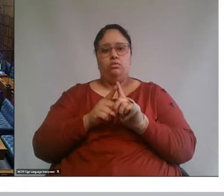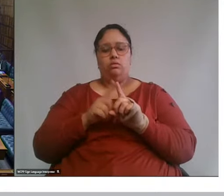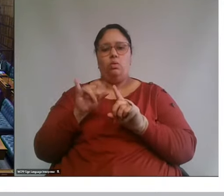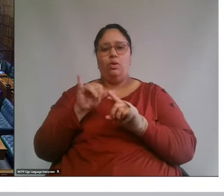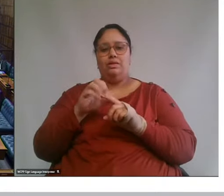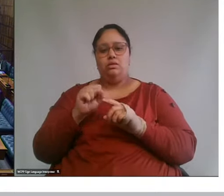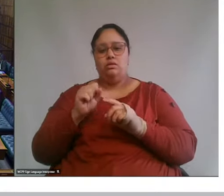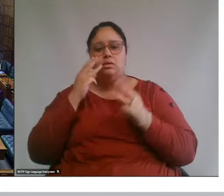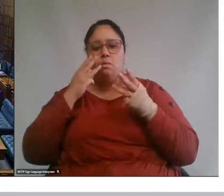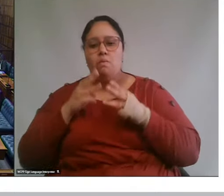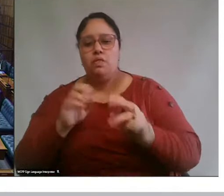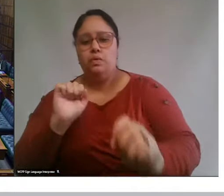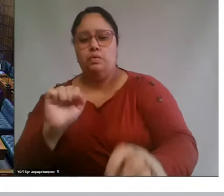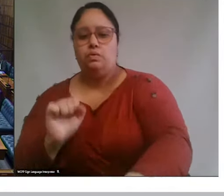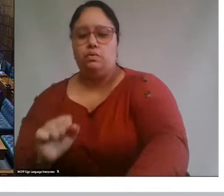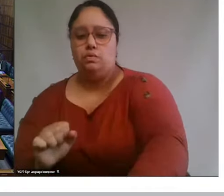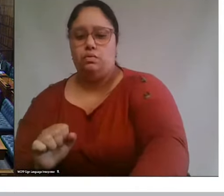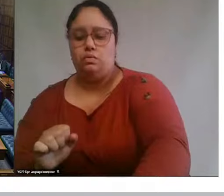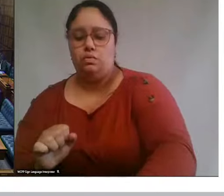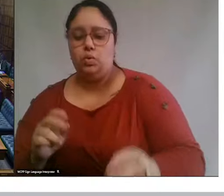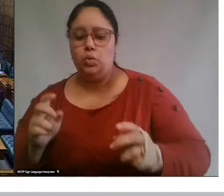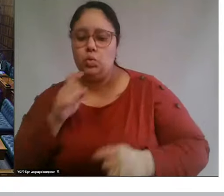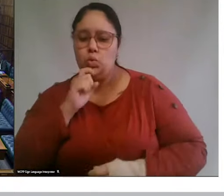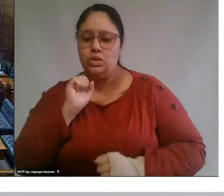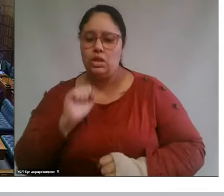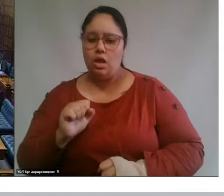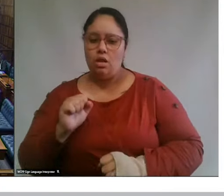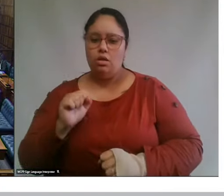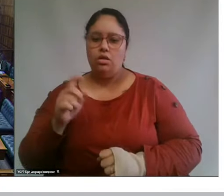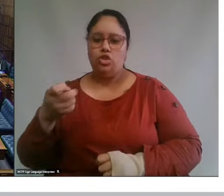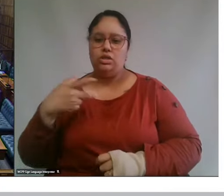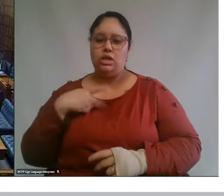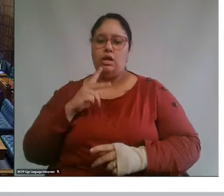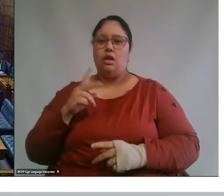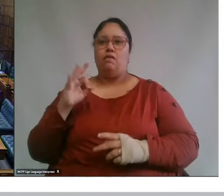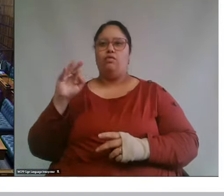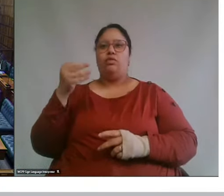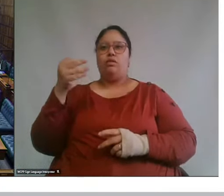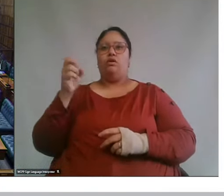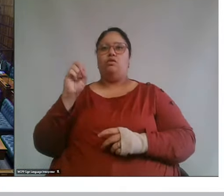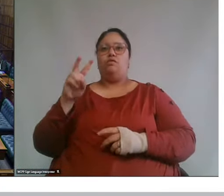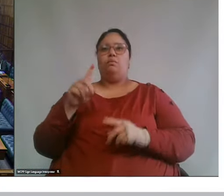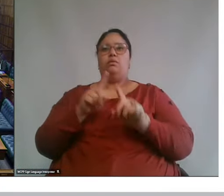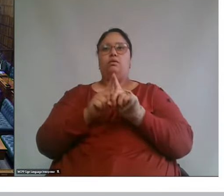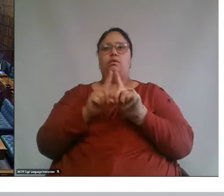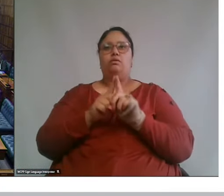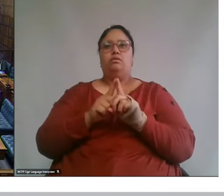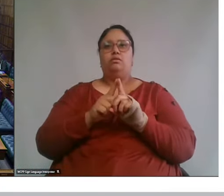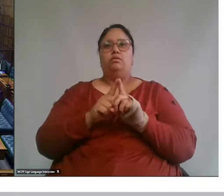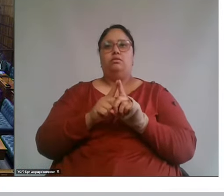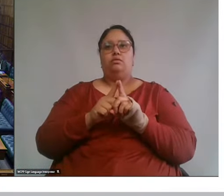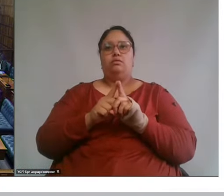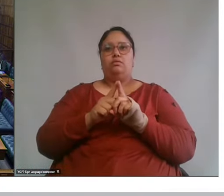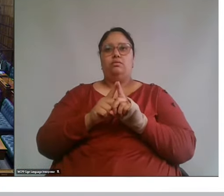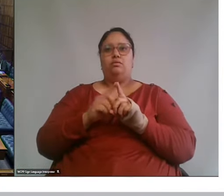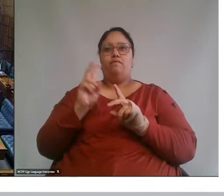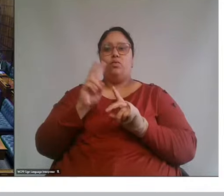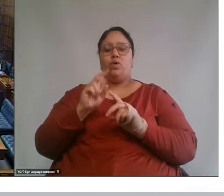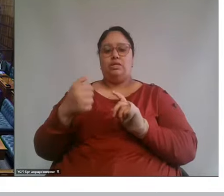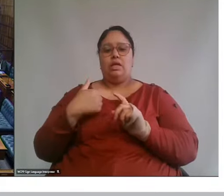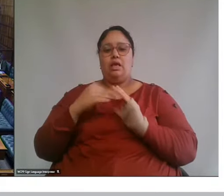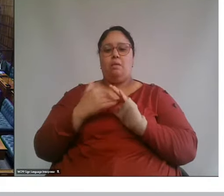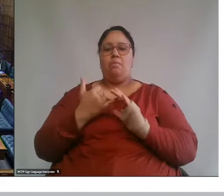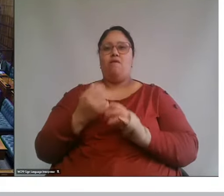methodology that you use to sort of measure and attribute your success and